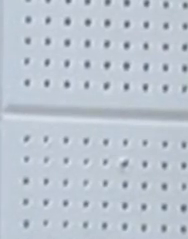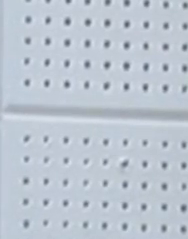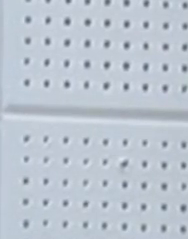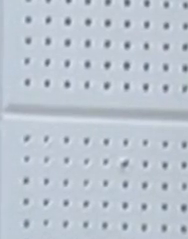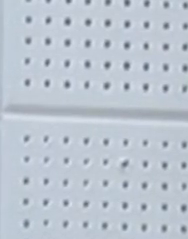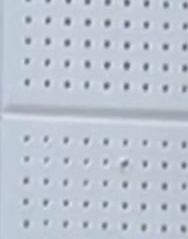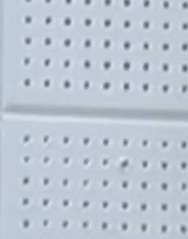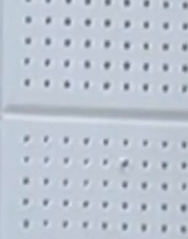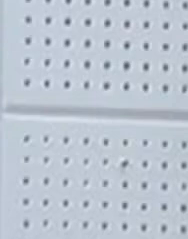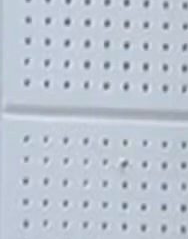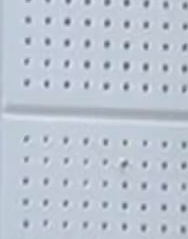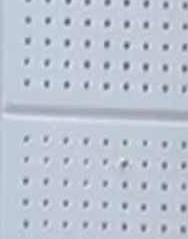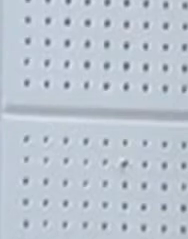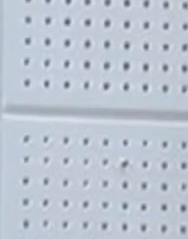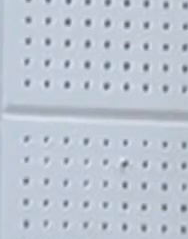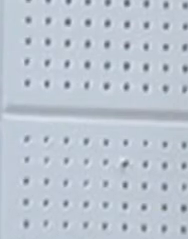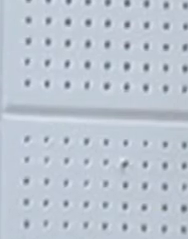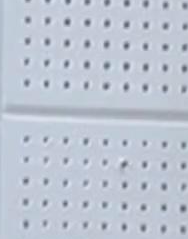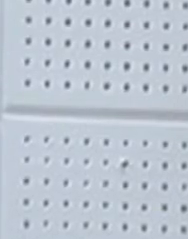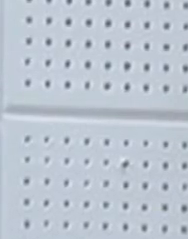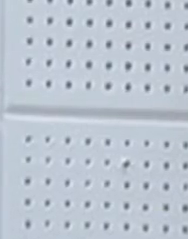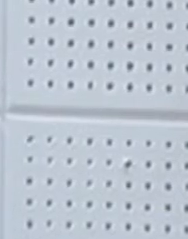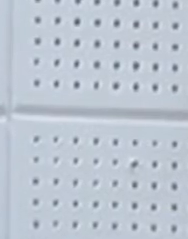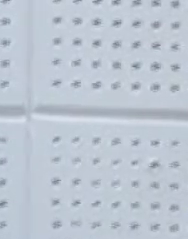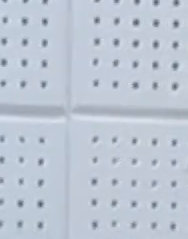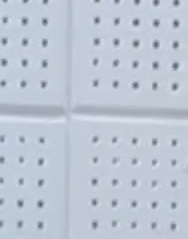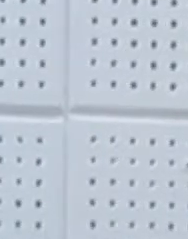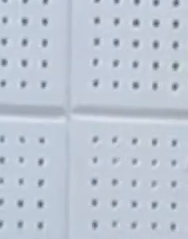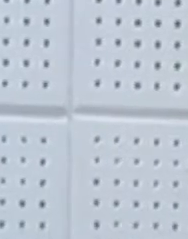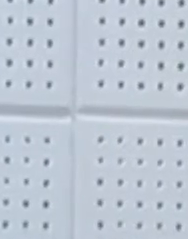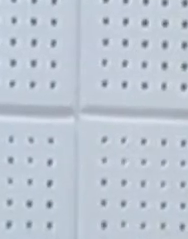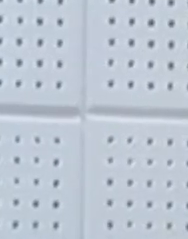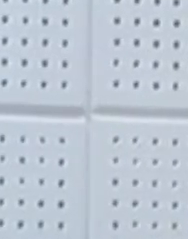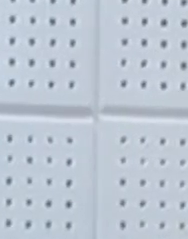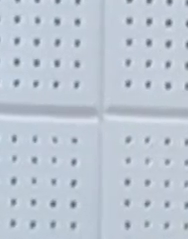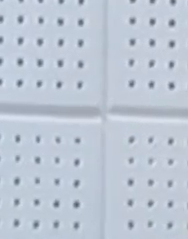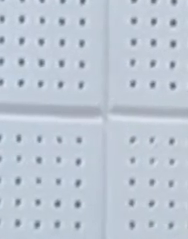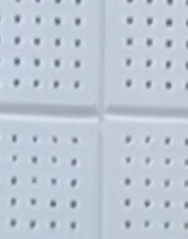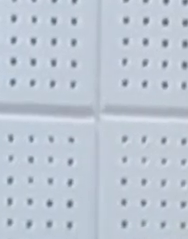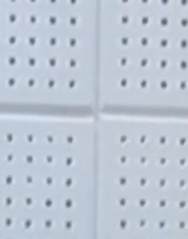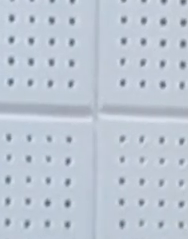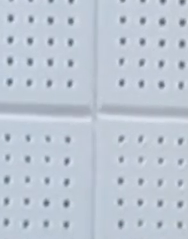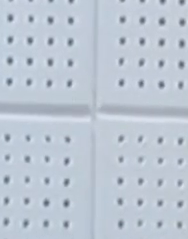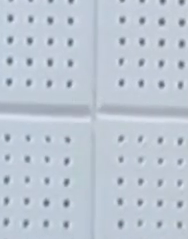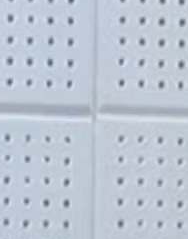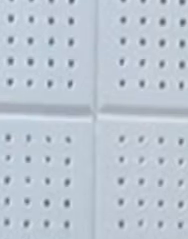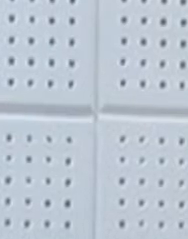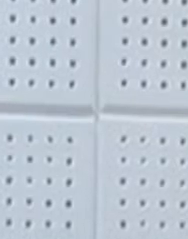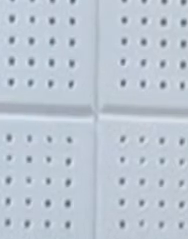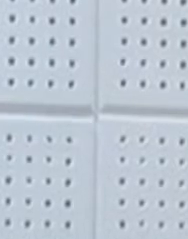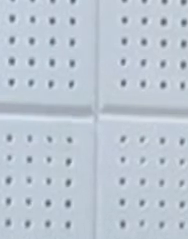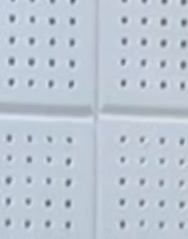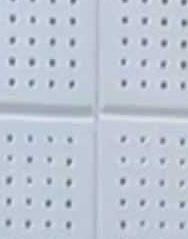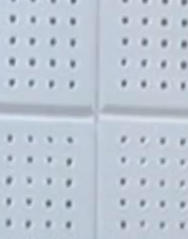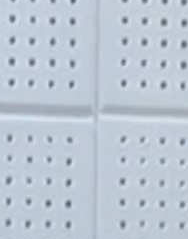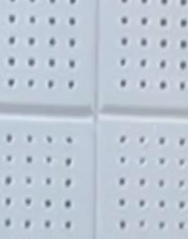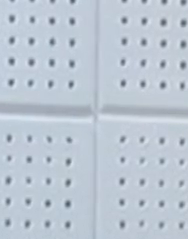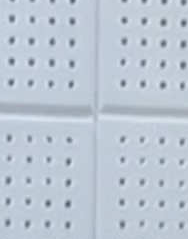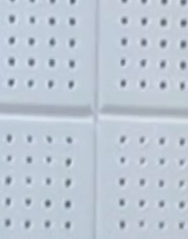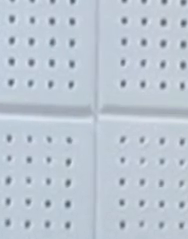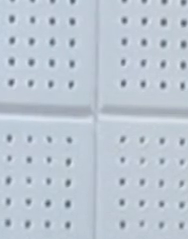alone, we have granted the 7 days of money for the termination of this matter, whether it's shape one or shape six. And secondly, for the state